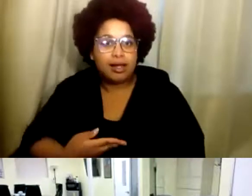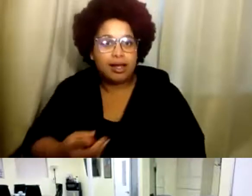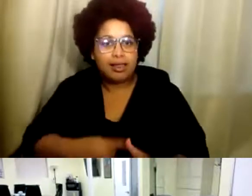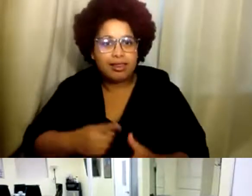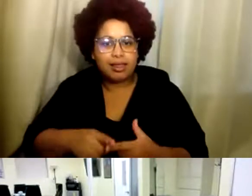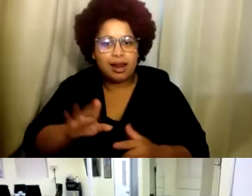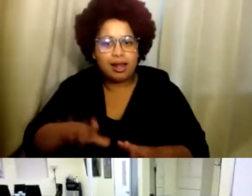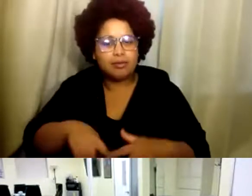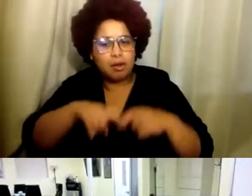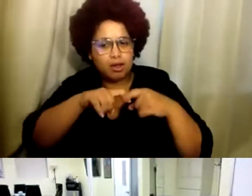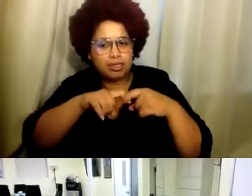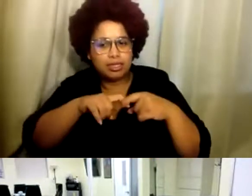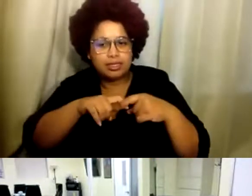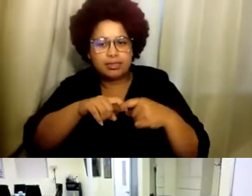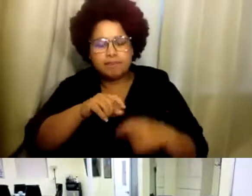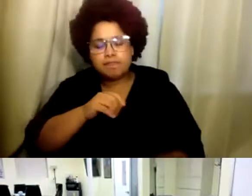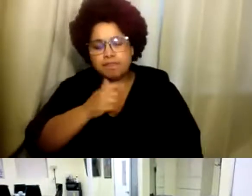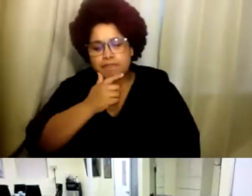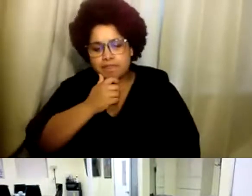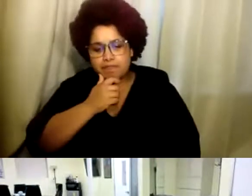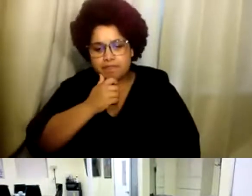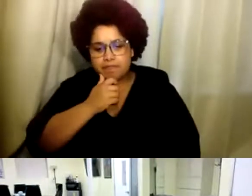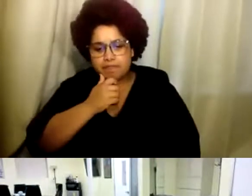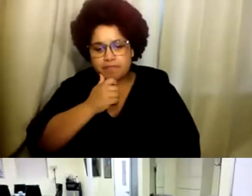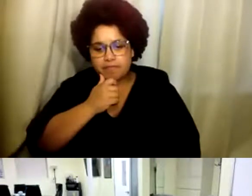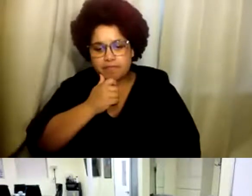to take a pause and I had to say,